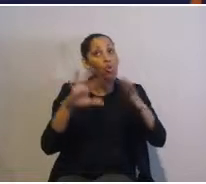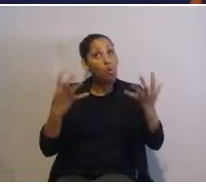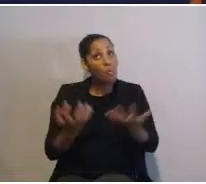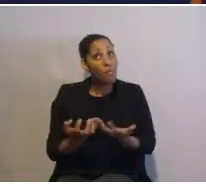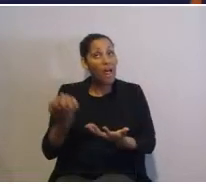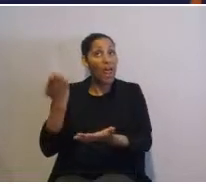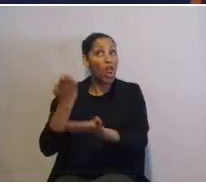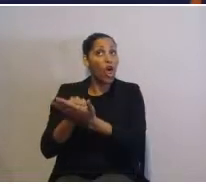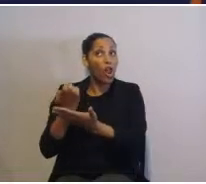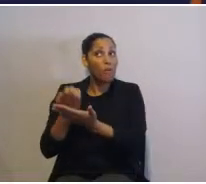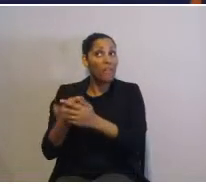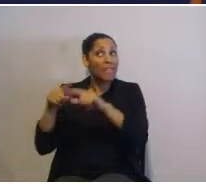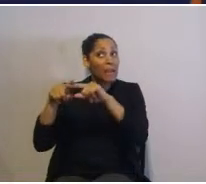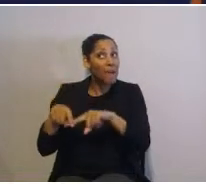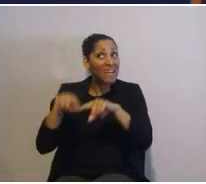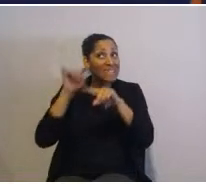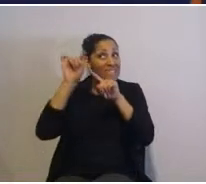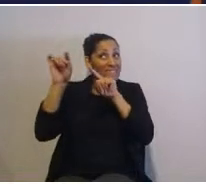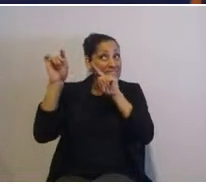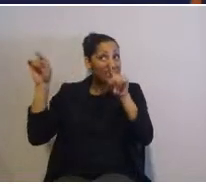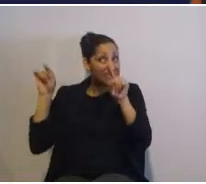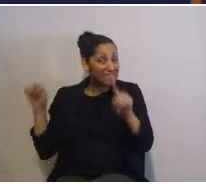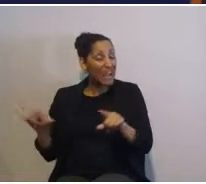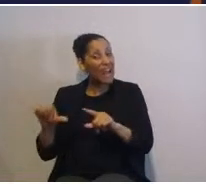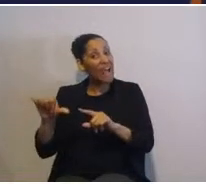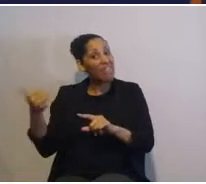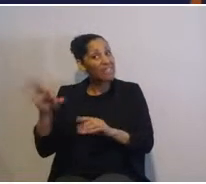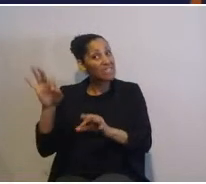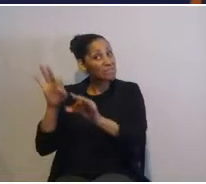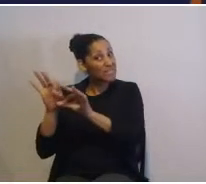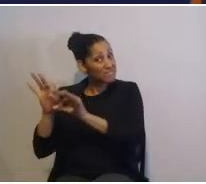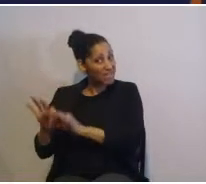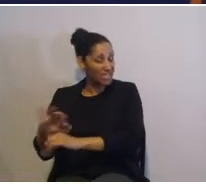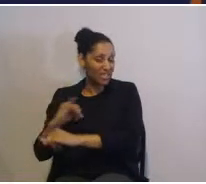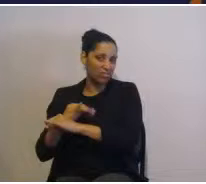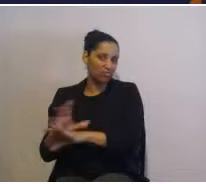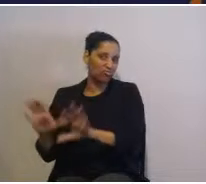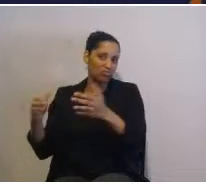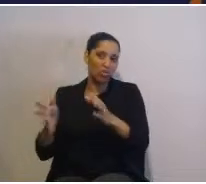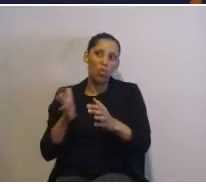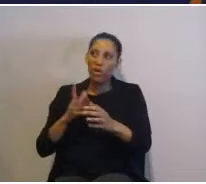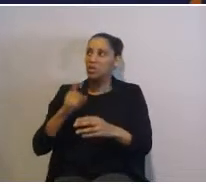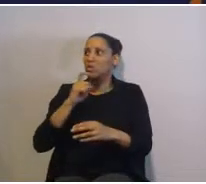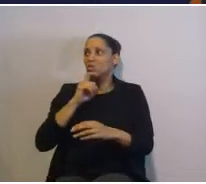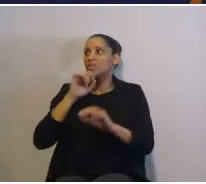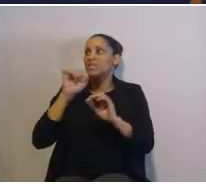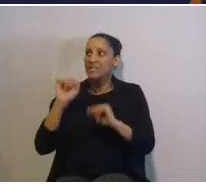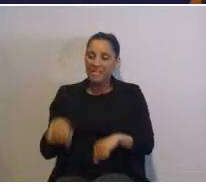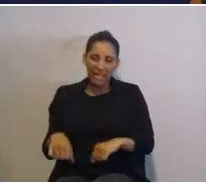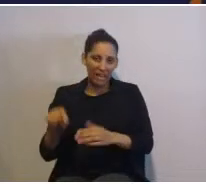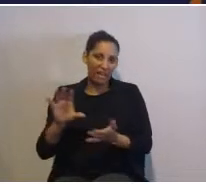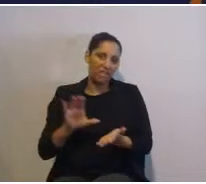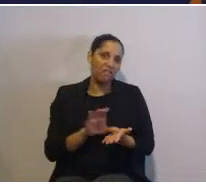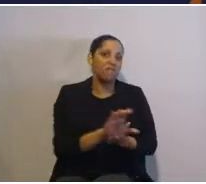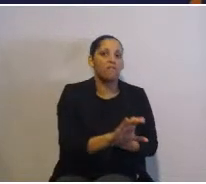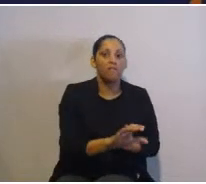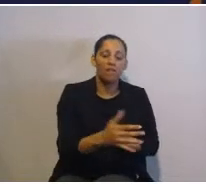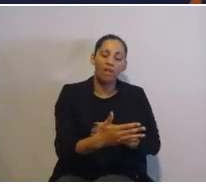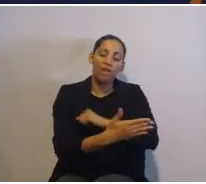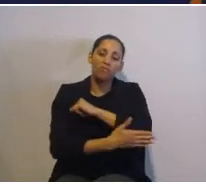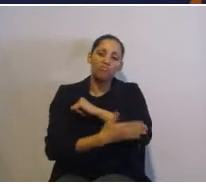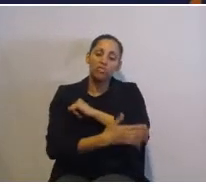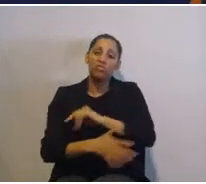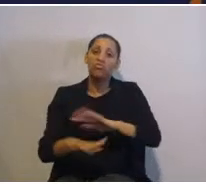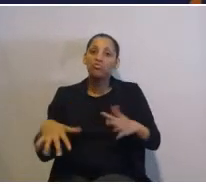other factors that particular industries would want to use to be able to invest in the country, and that